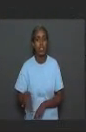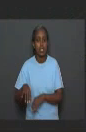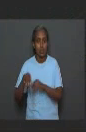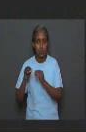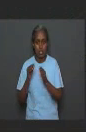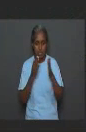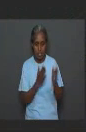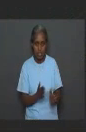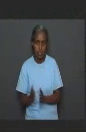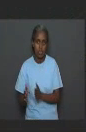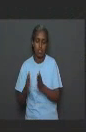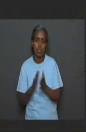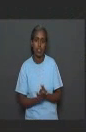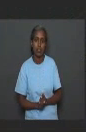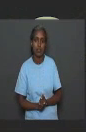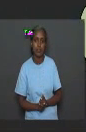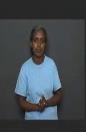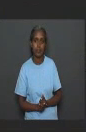Students, let's get ready.